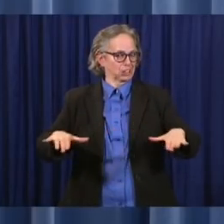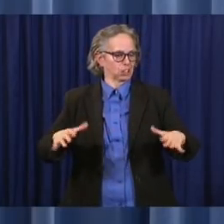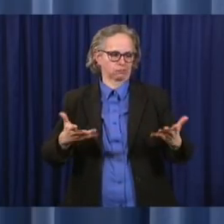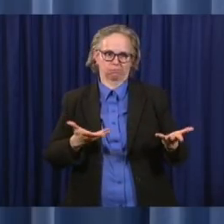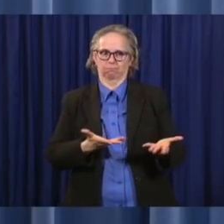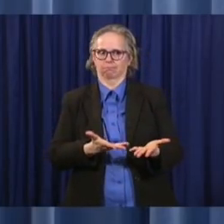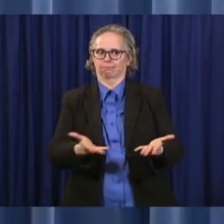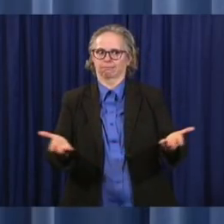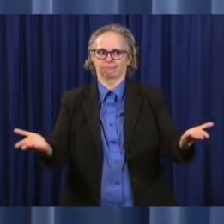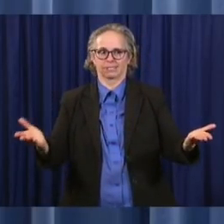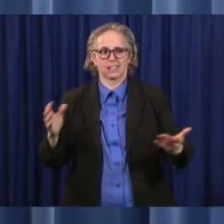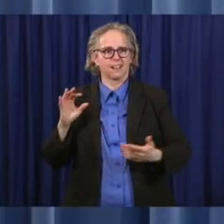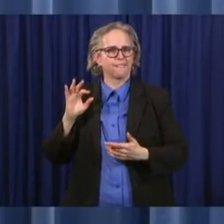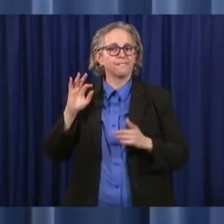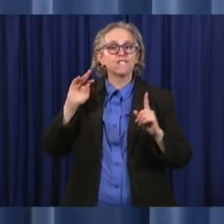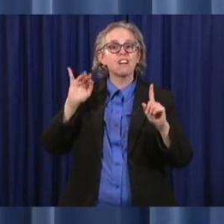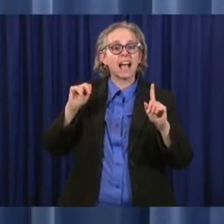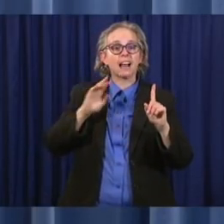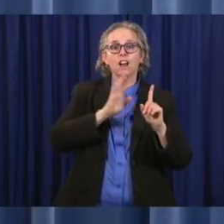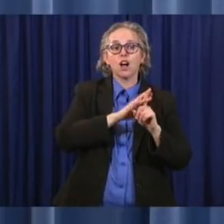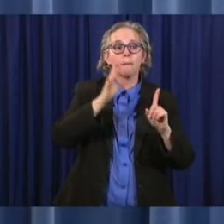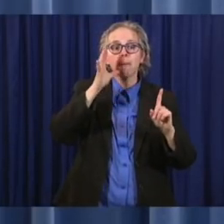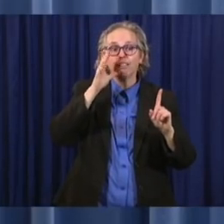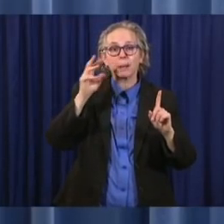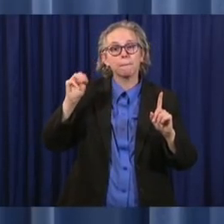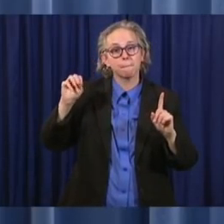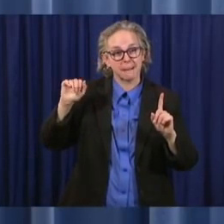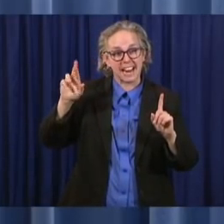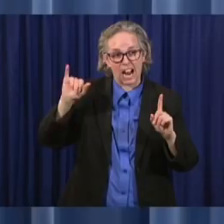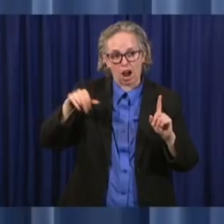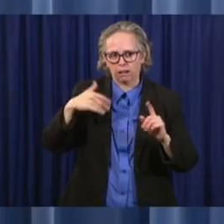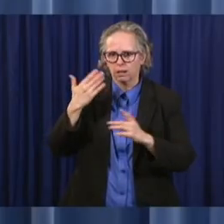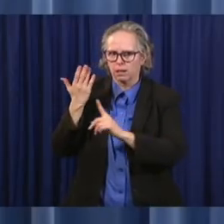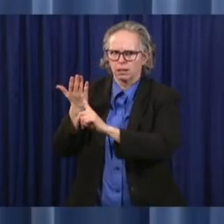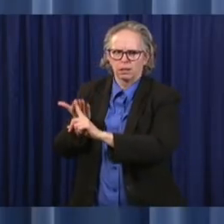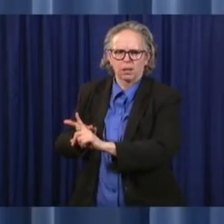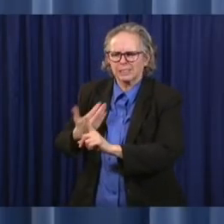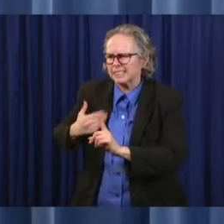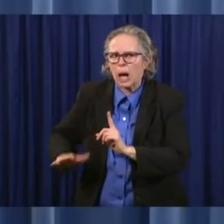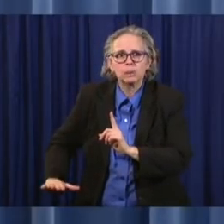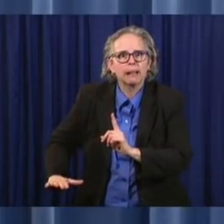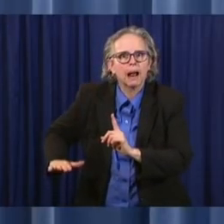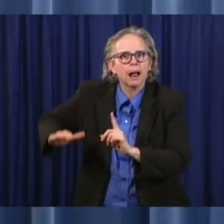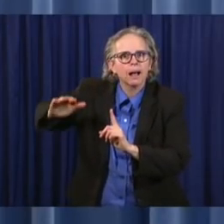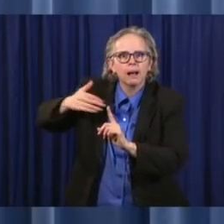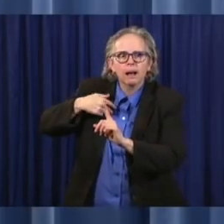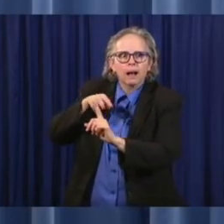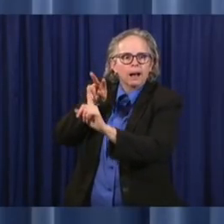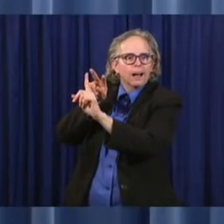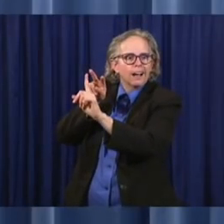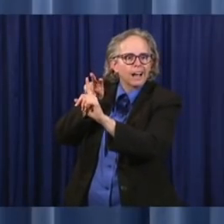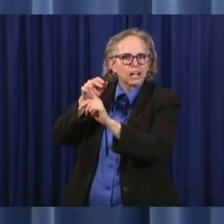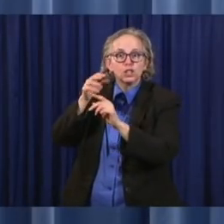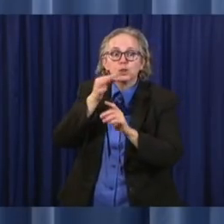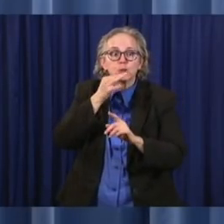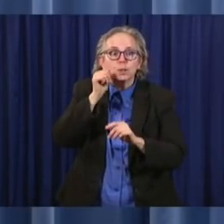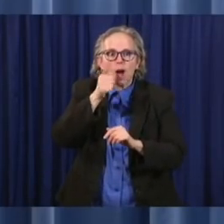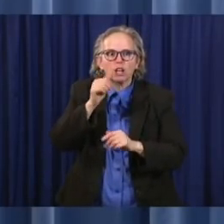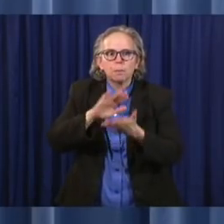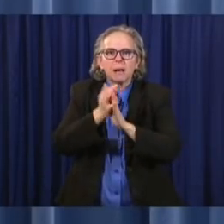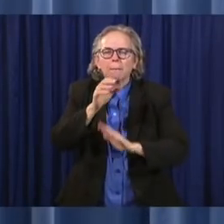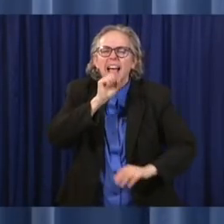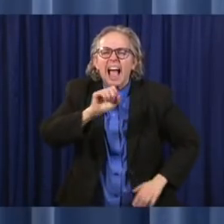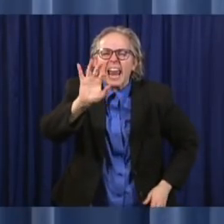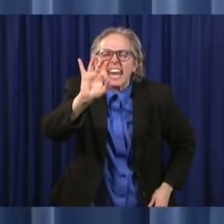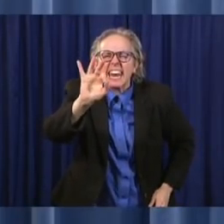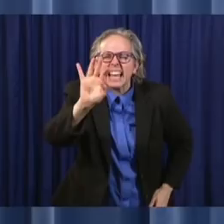Fran's mother, Mary, who I've known since I was a little boy, is turning 94 tomorrow. So to